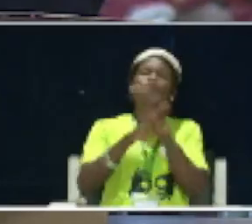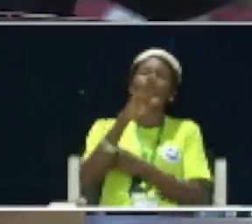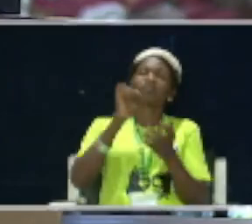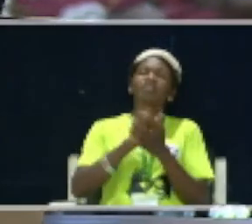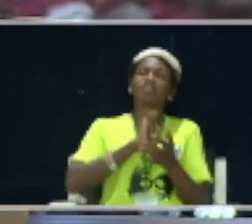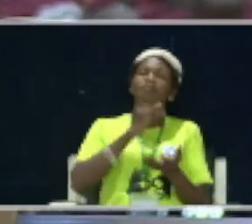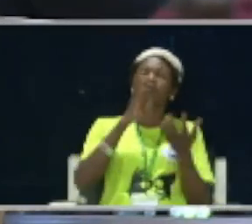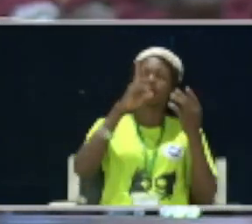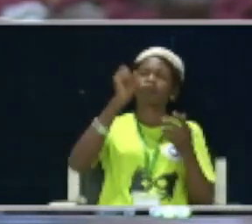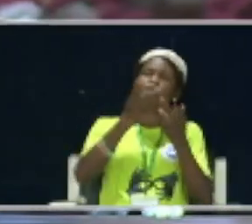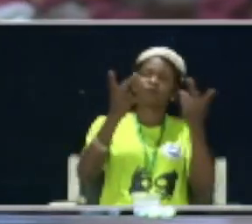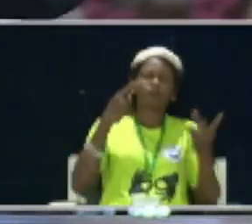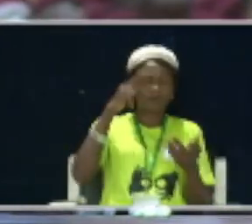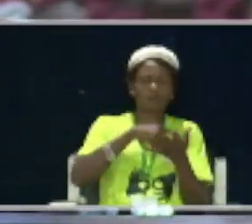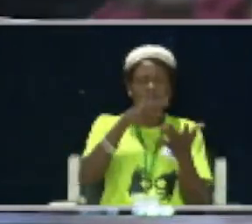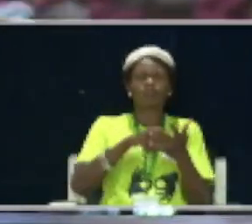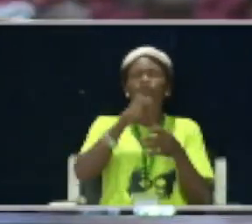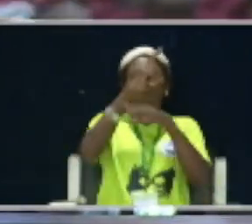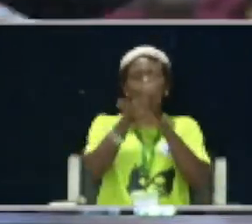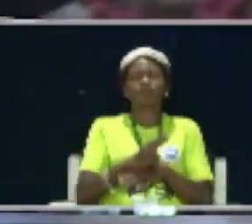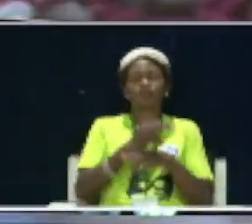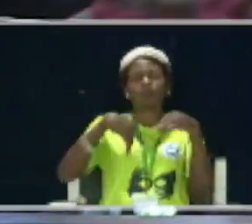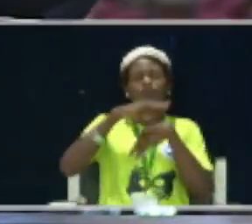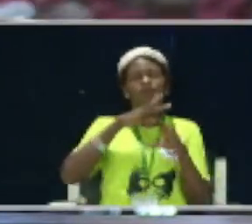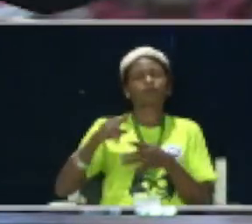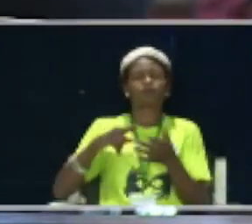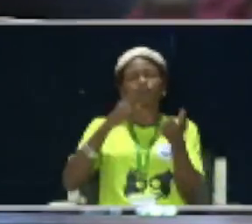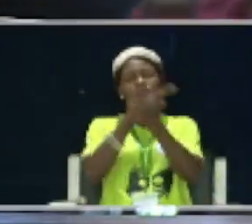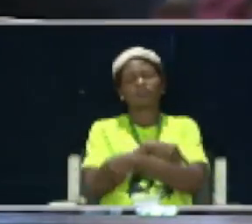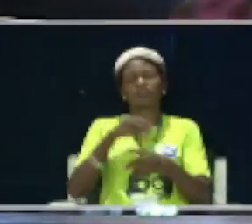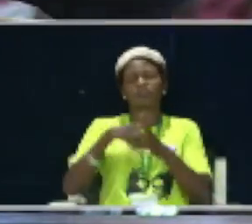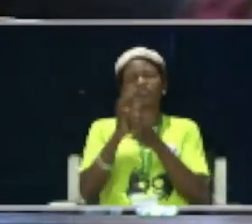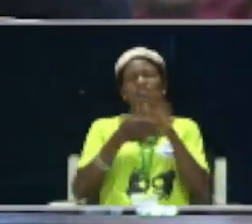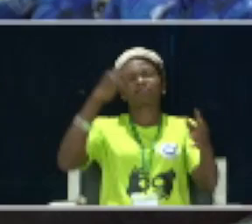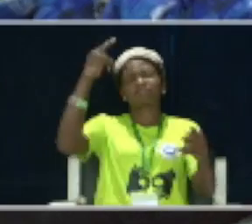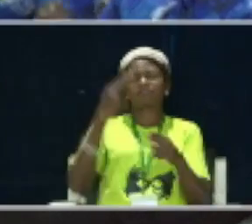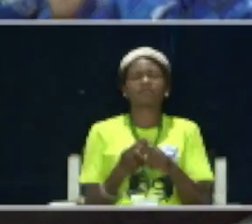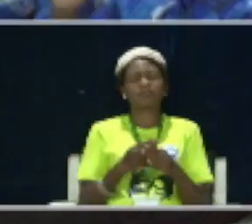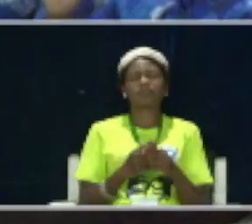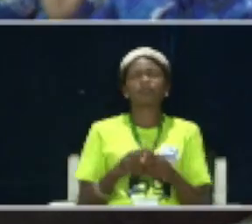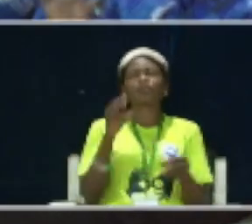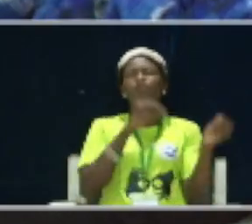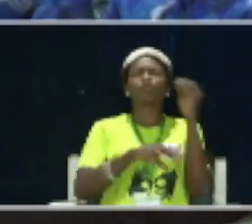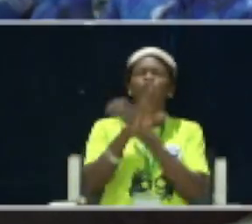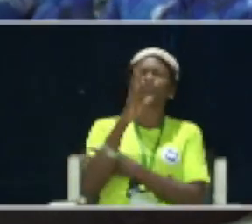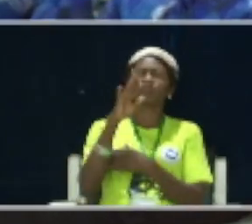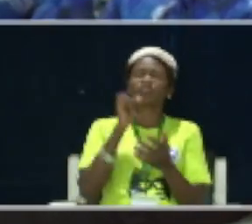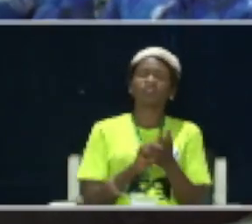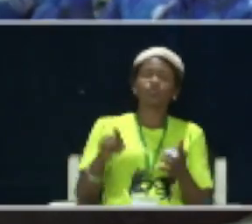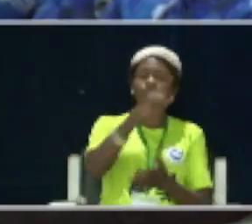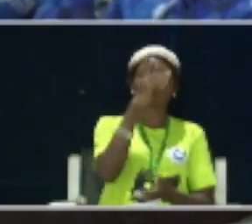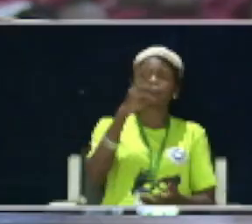repositioned for this unusual overflow tonight in the name of Jesus. Oh God, that you may